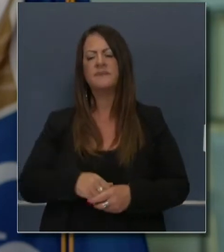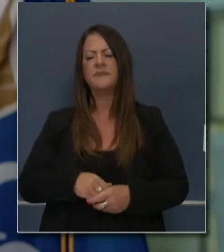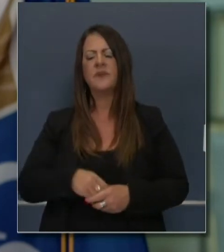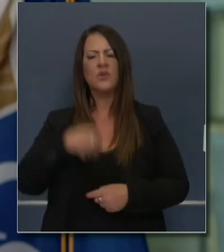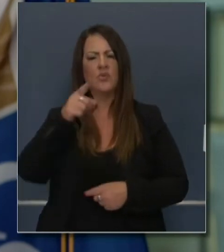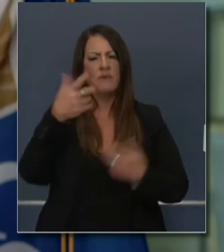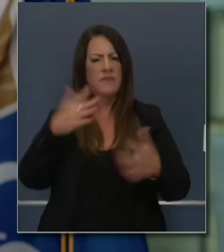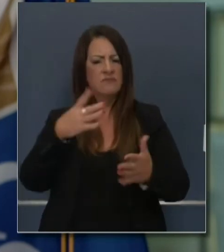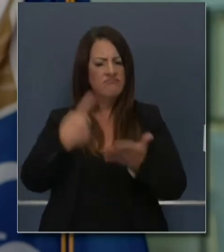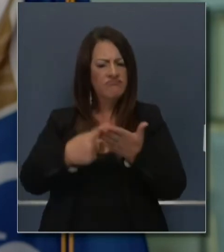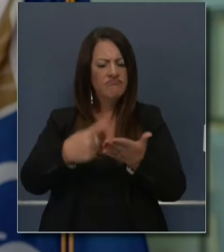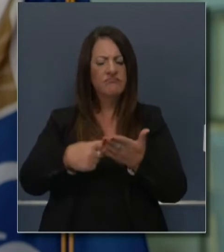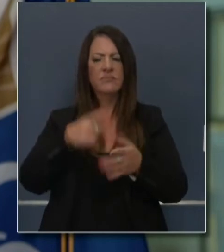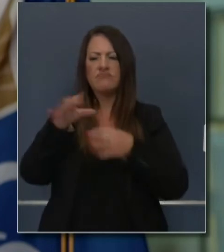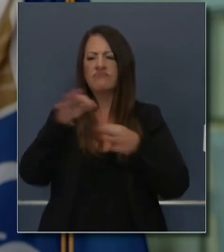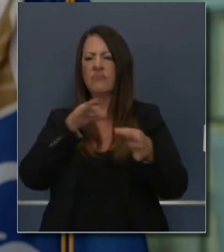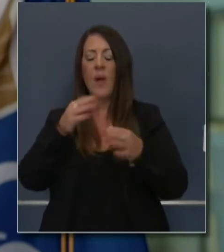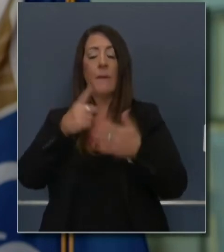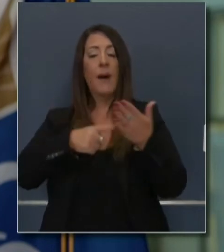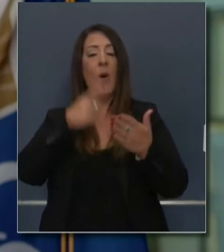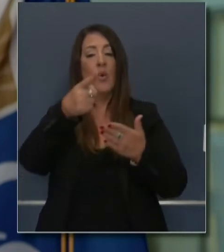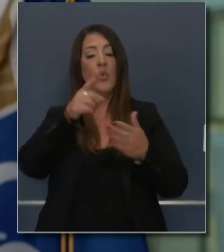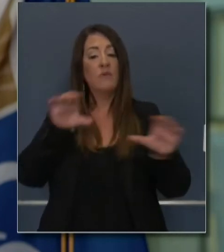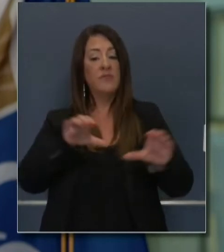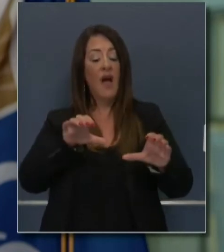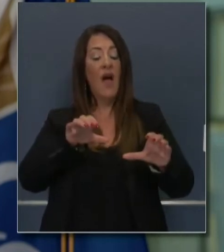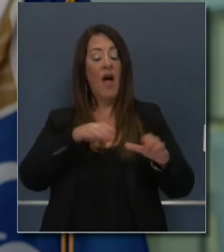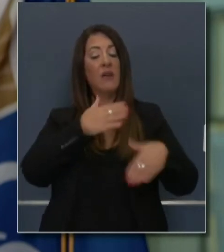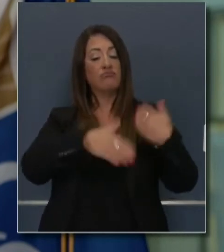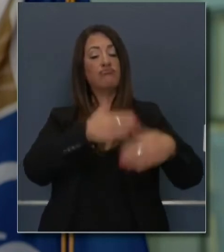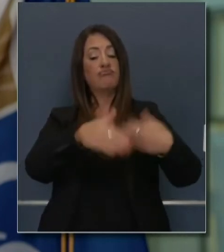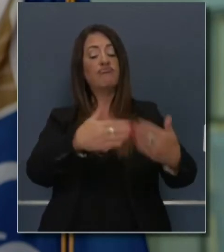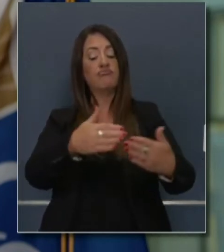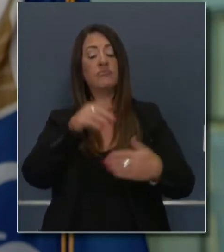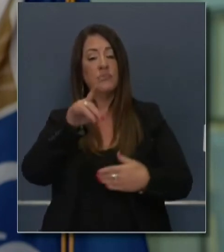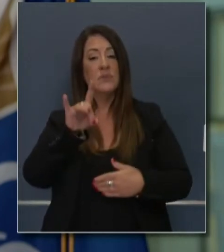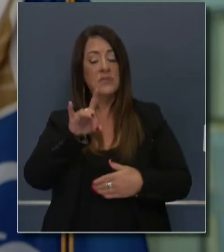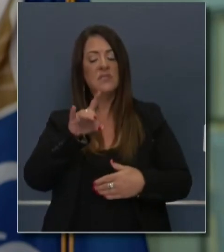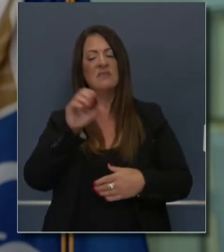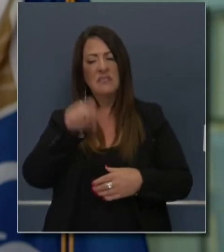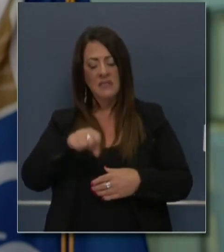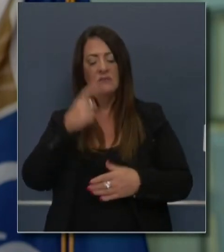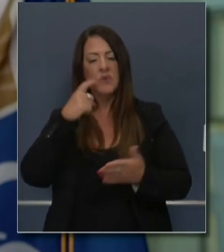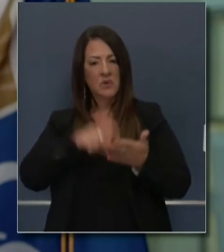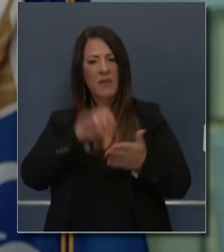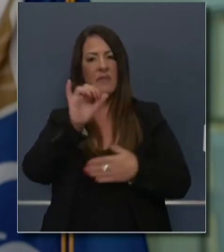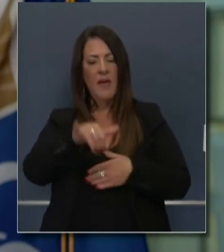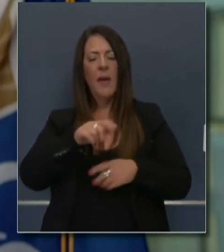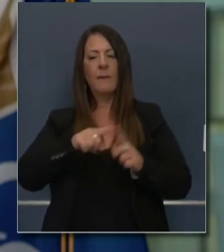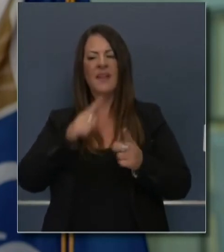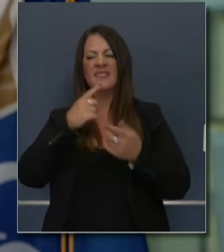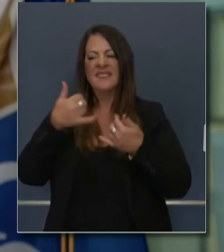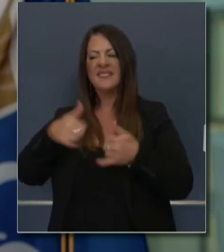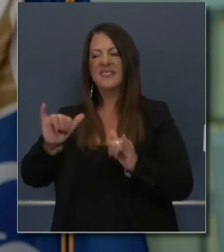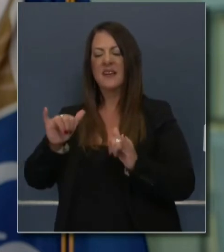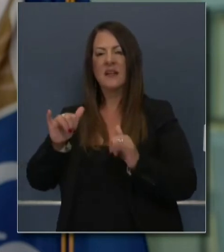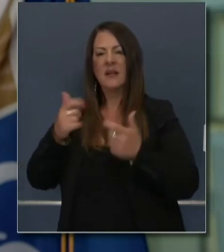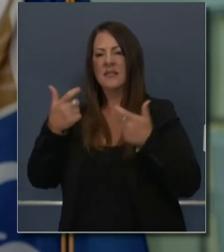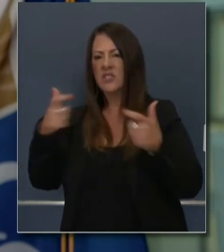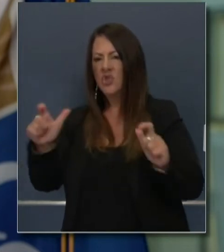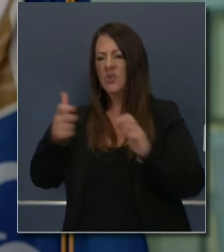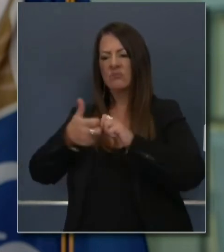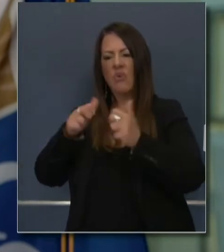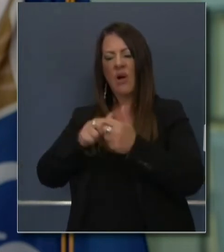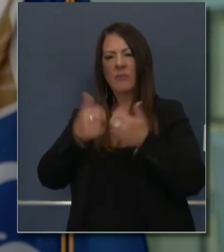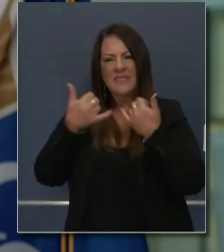it, about some of the progress that you've made, and clearly there is some progress being made on that front. But there's also such a problem that remains,